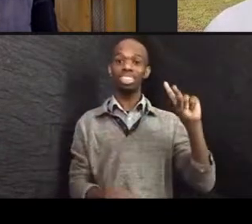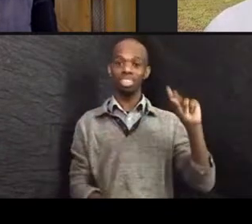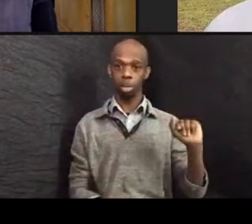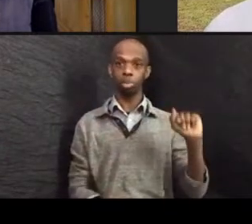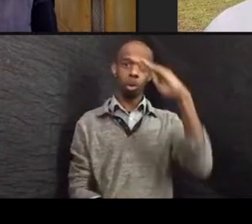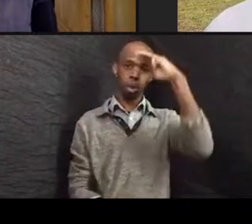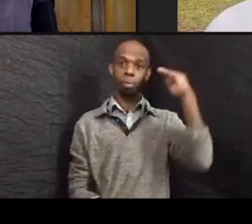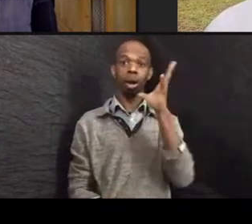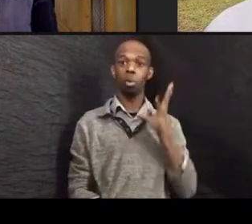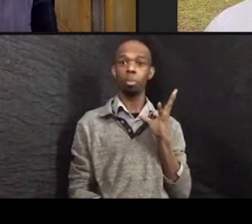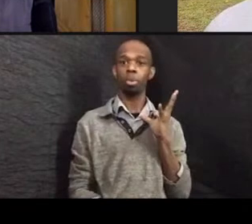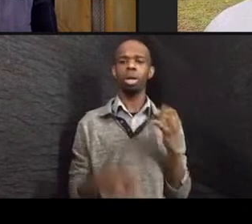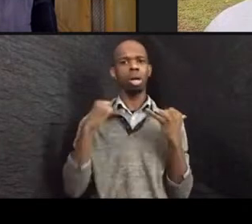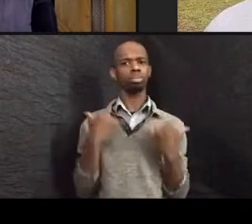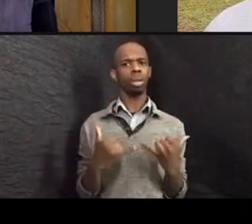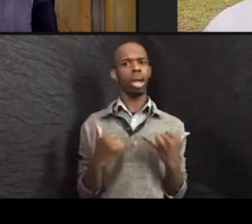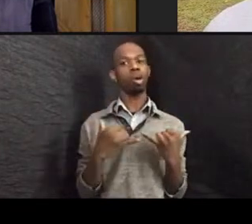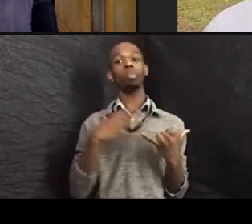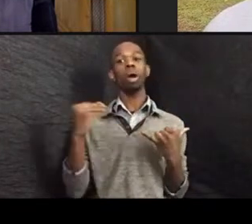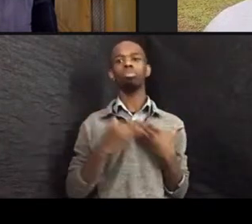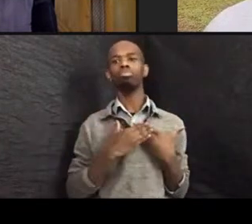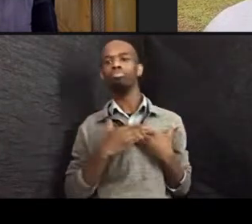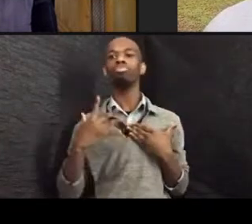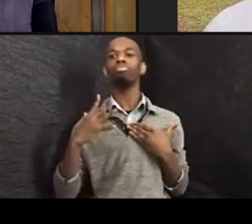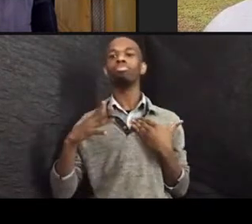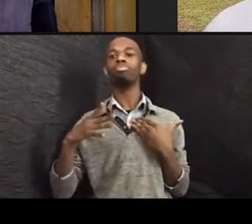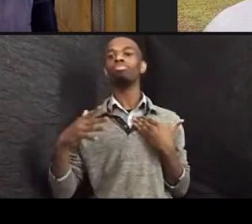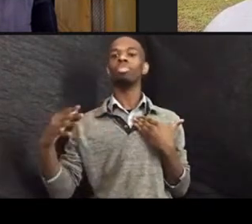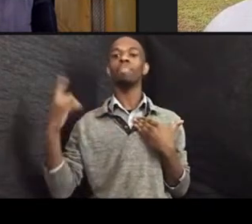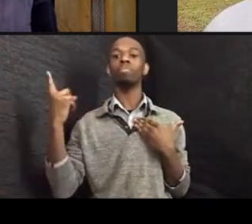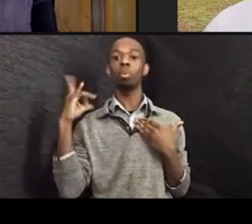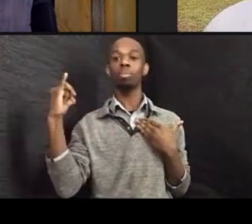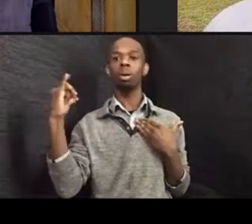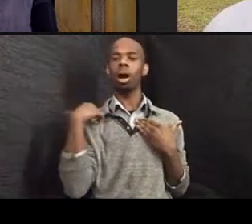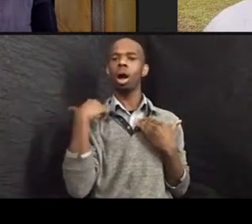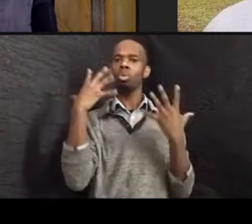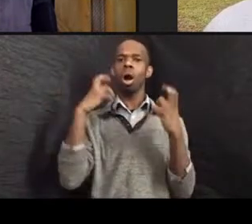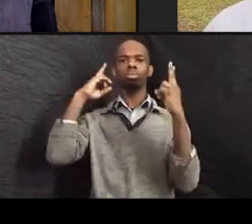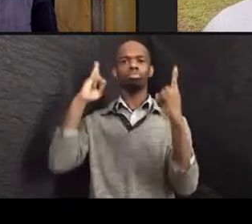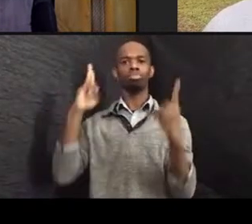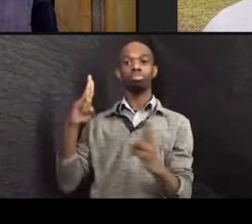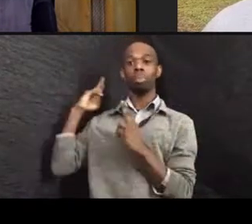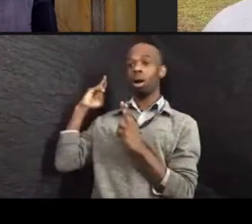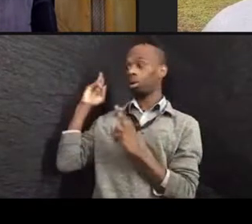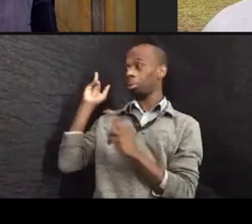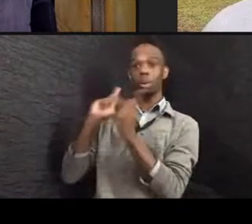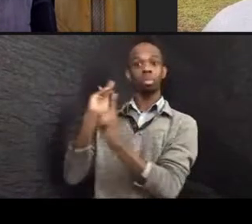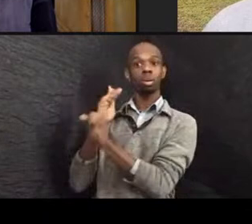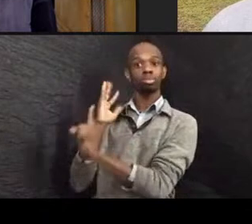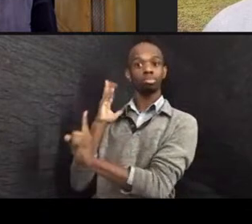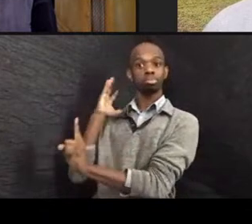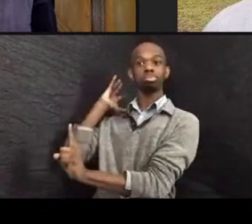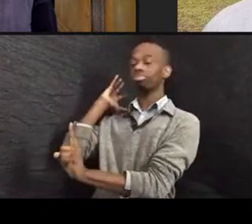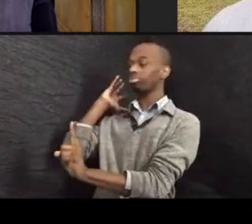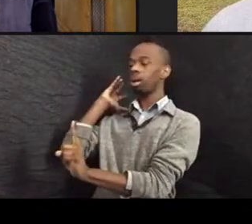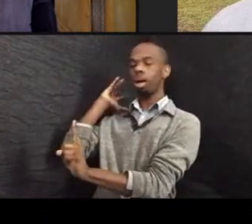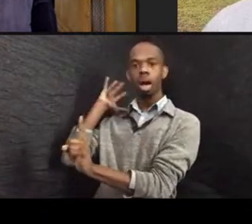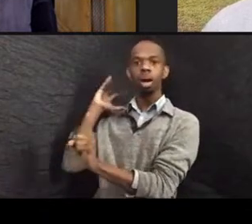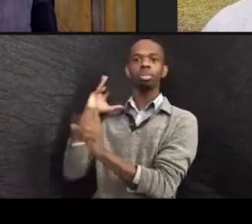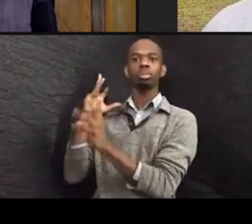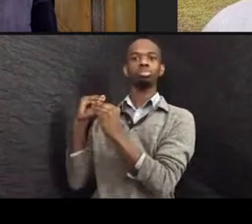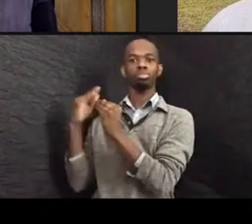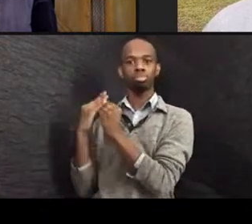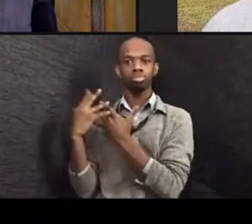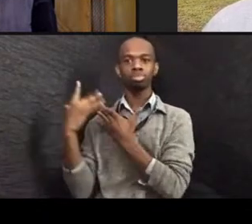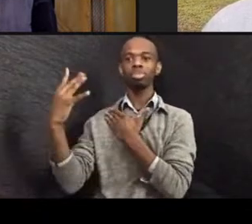I promise to acknowledge those who came before me and have toiled to make it possible for me to be present on this